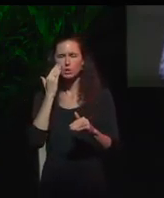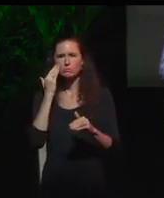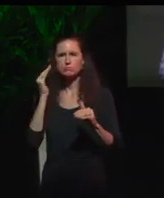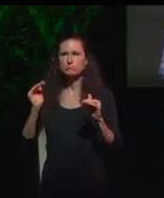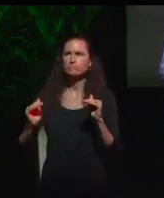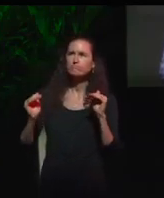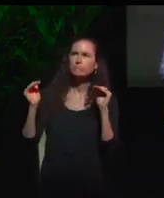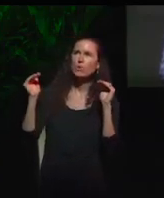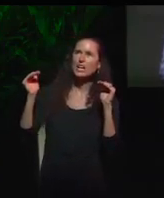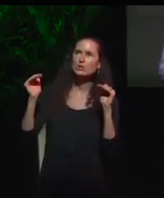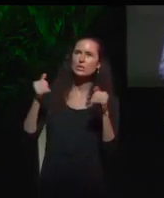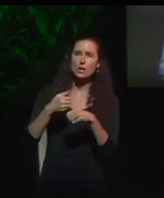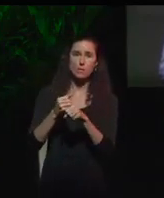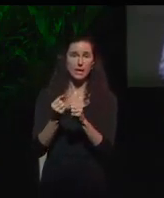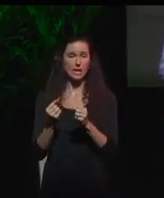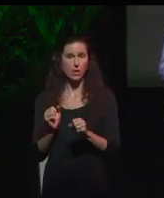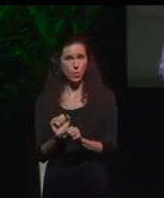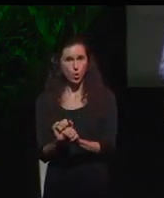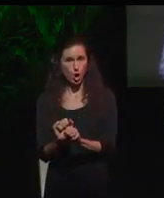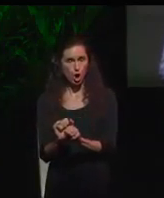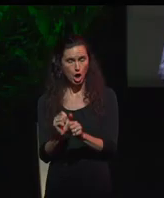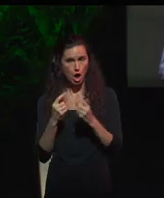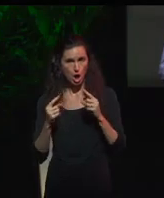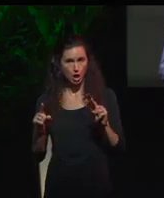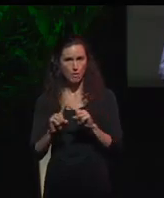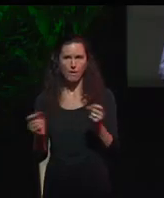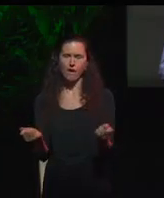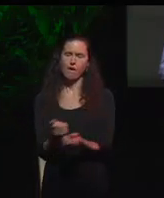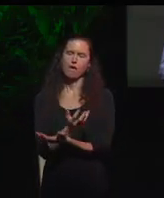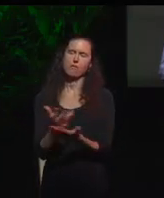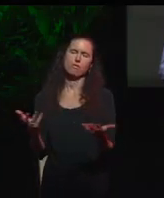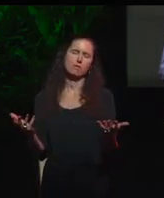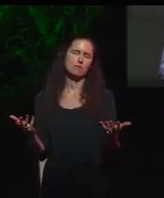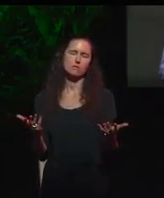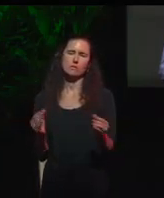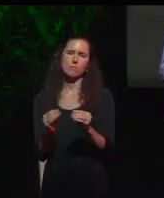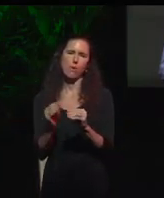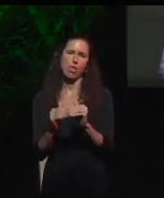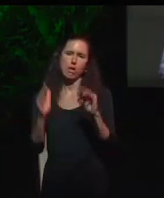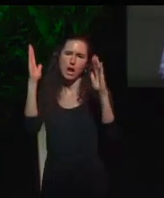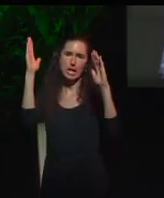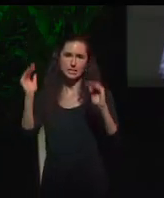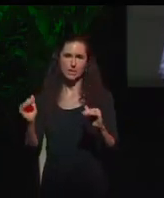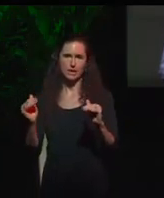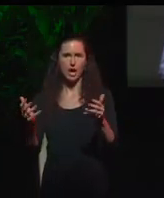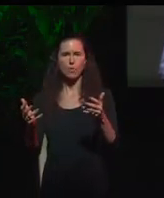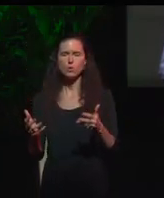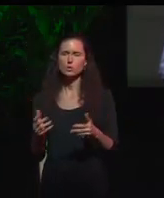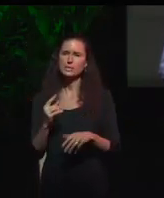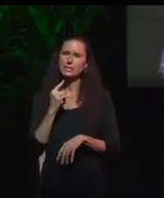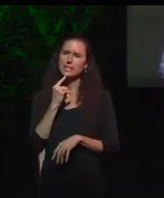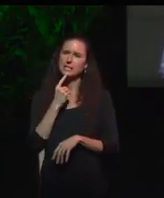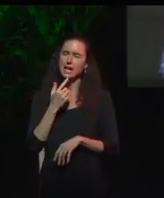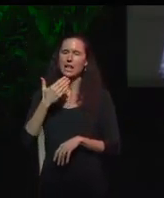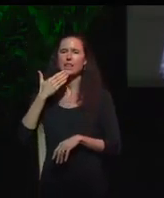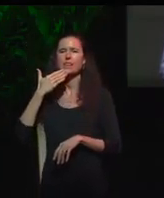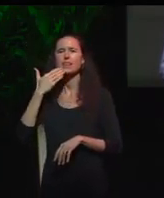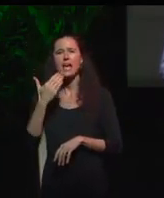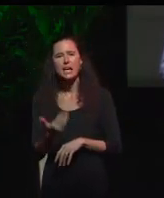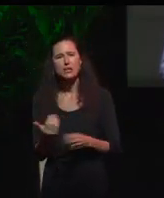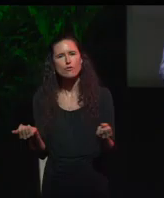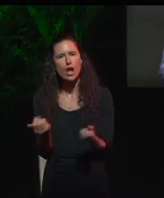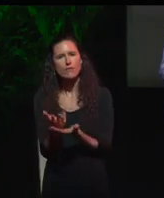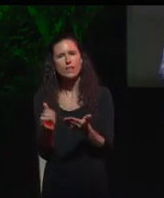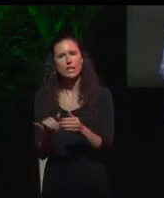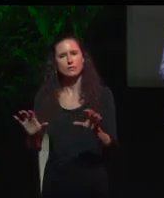rise to the occasion to make it work, but everything has surpassed my expectations. I want to sincerely thank you for all you have done